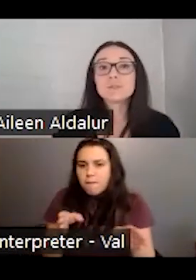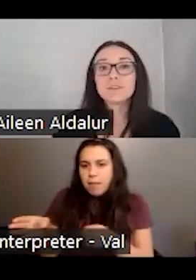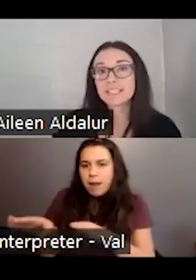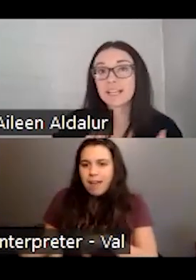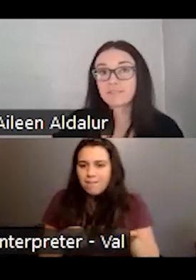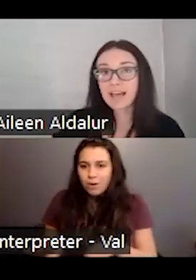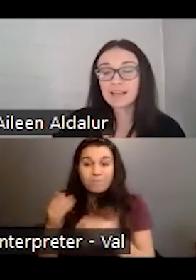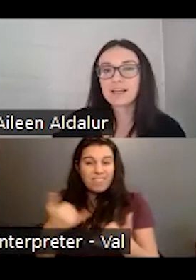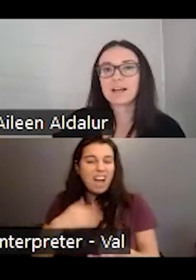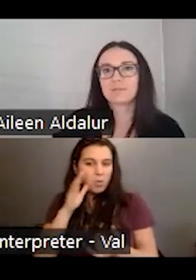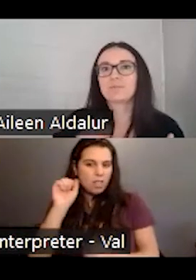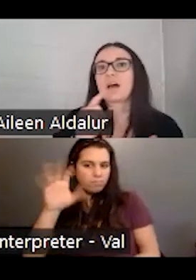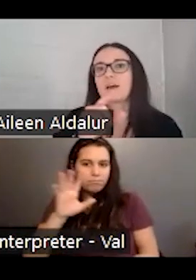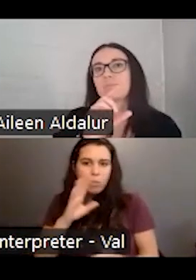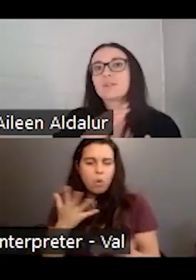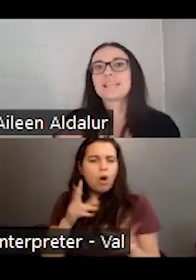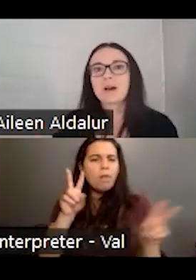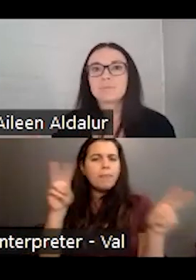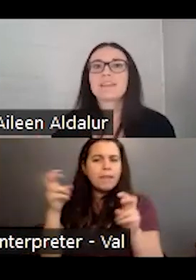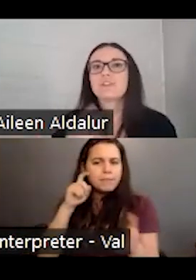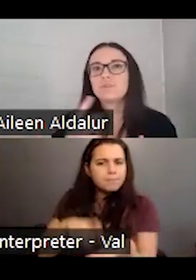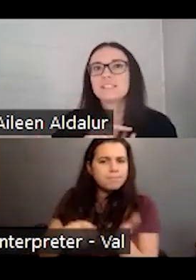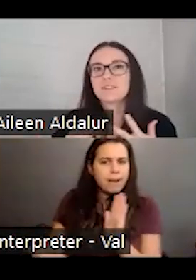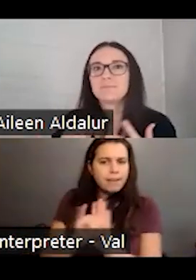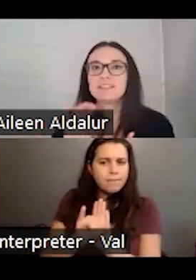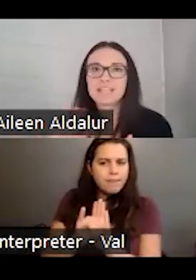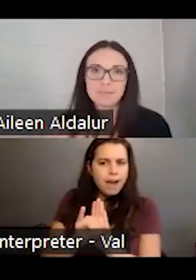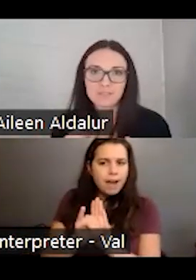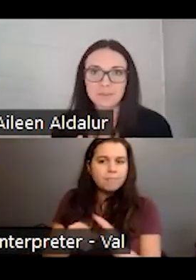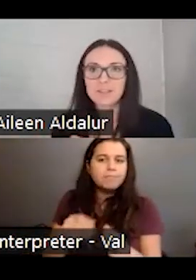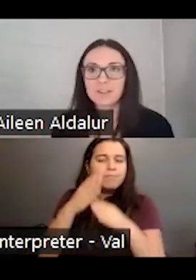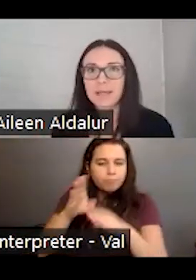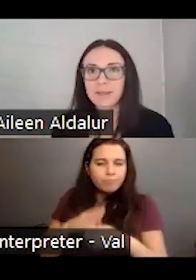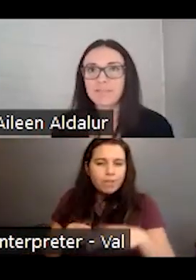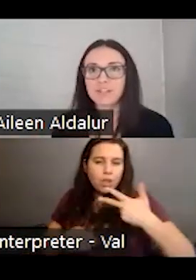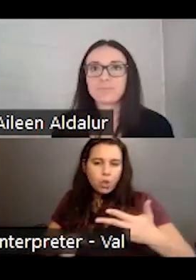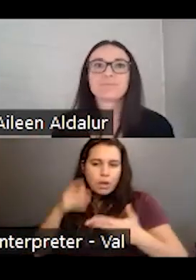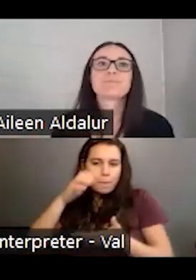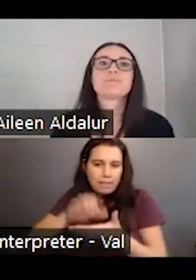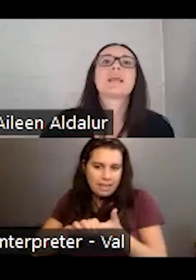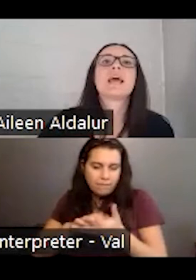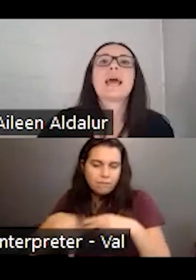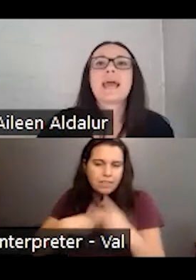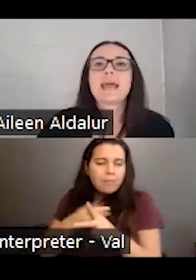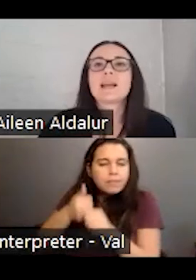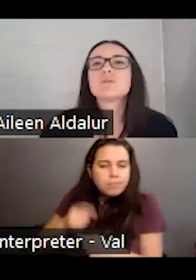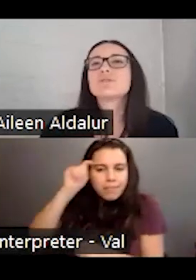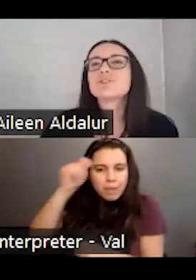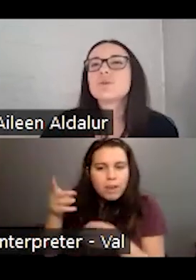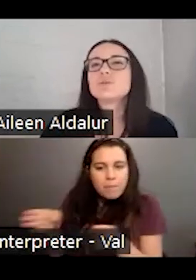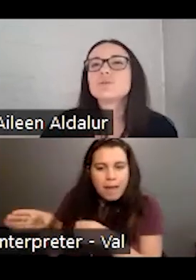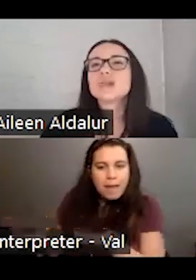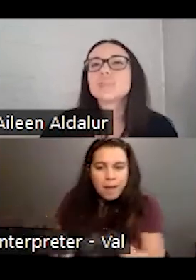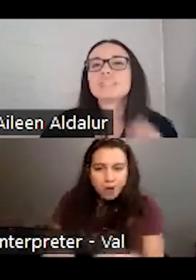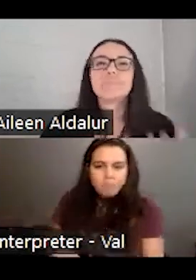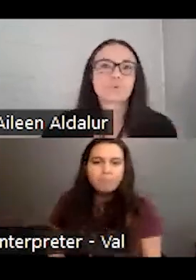main themes we've identified, broken down by the 3 different belief types from the theory of planned behavior. And I'll also